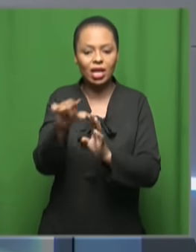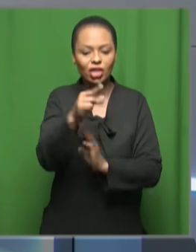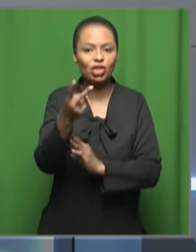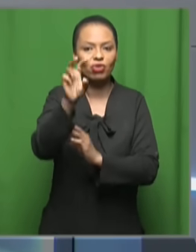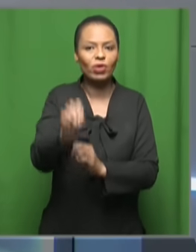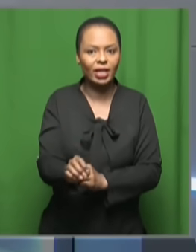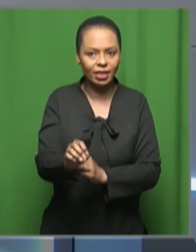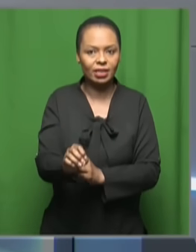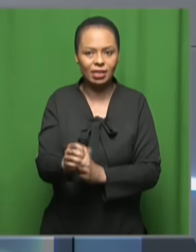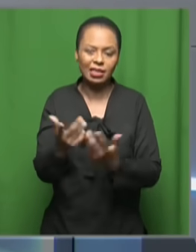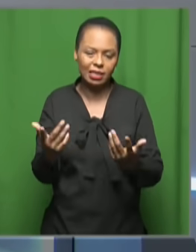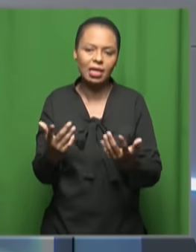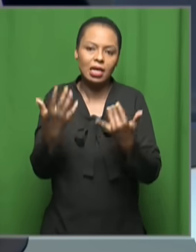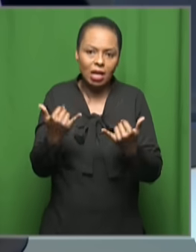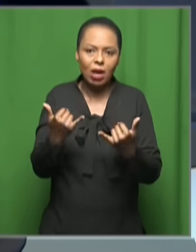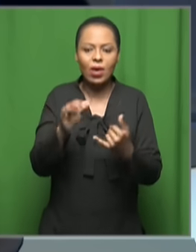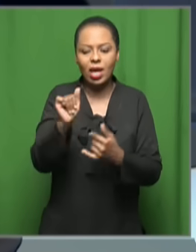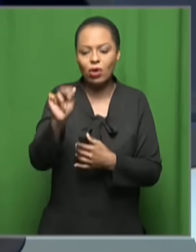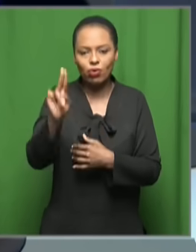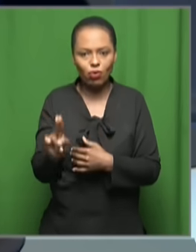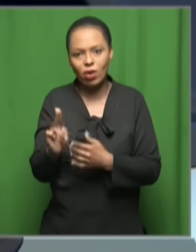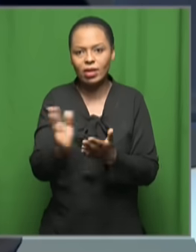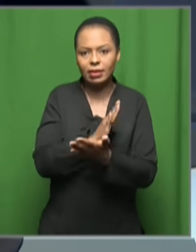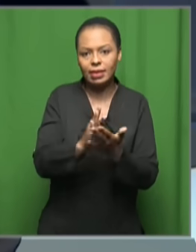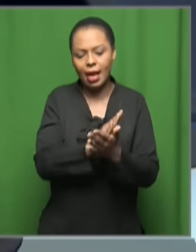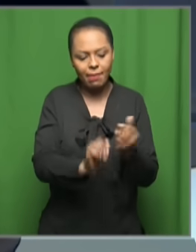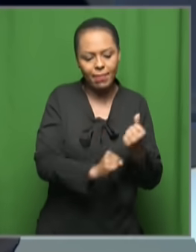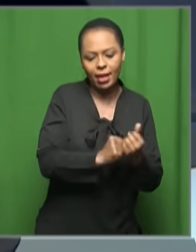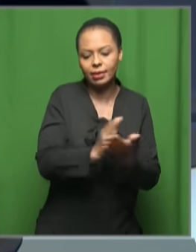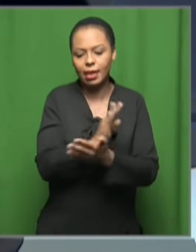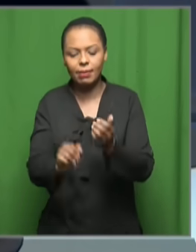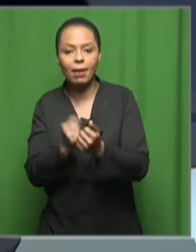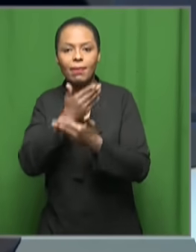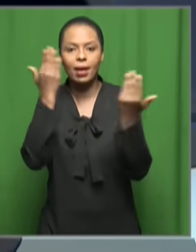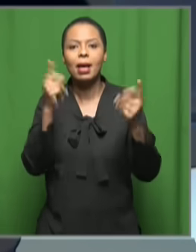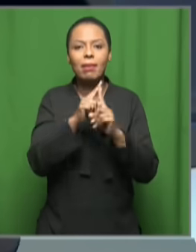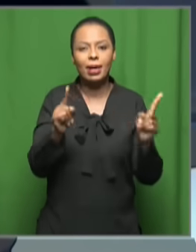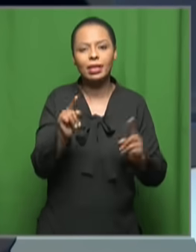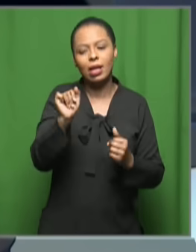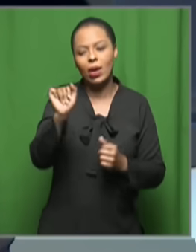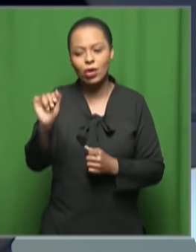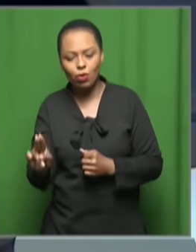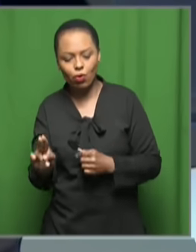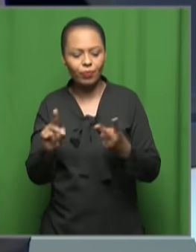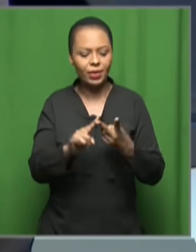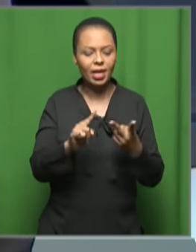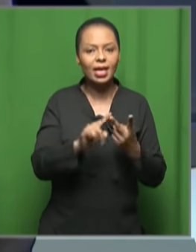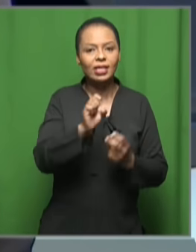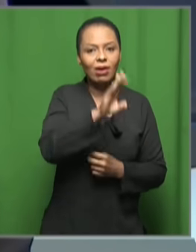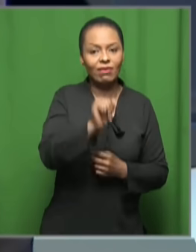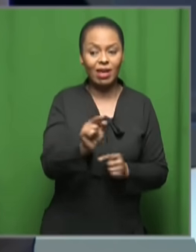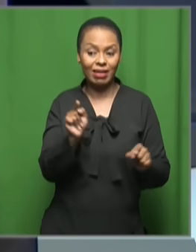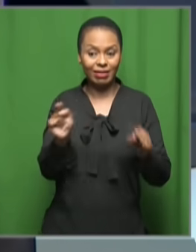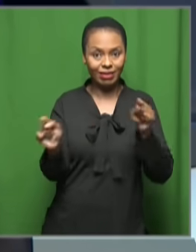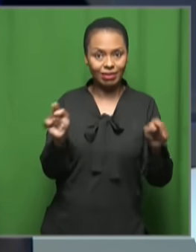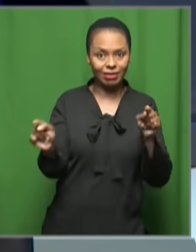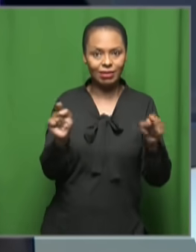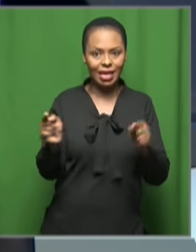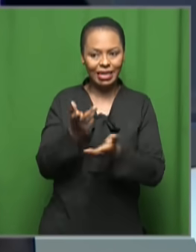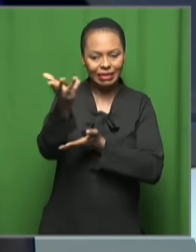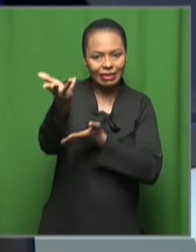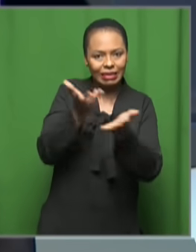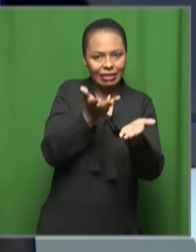will be sidelines of the AU and South Africa, I think that's one of the issues that the AU and South Africa will have to really discuss in terms of